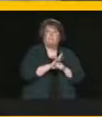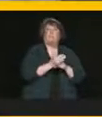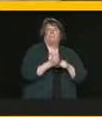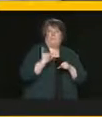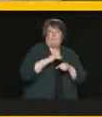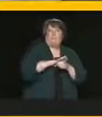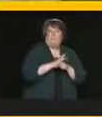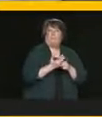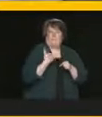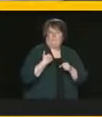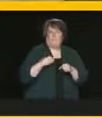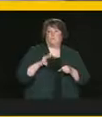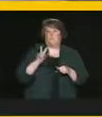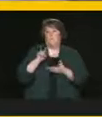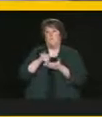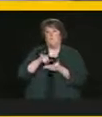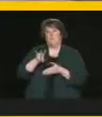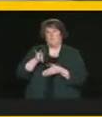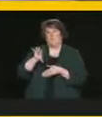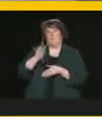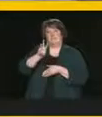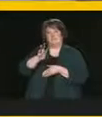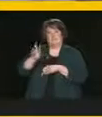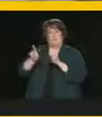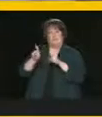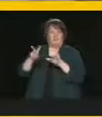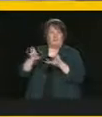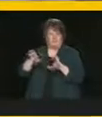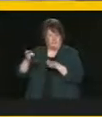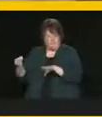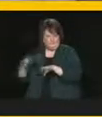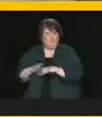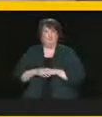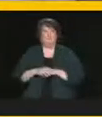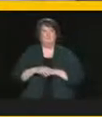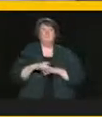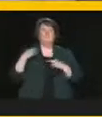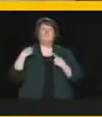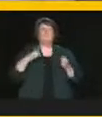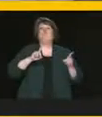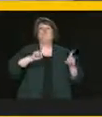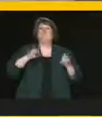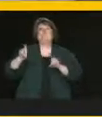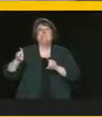2,766 deaths. To date, laboratories throughout the country have carried out over